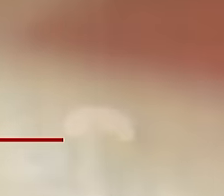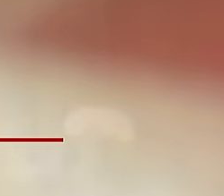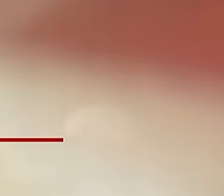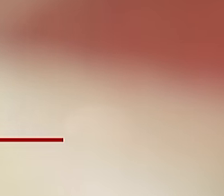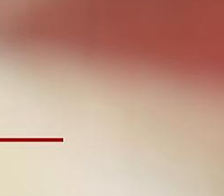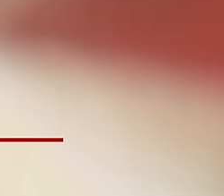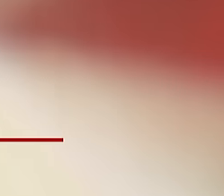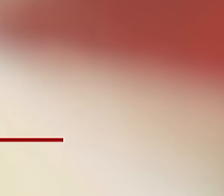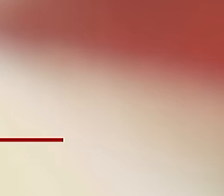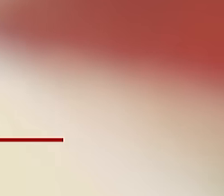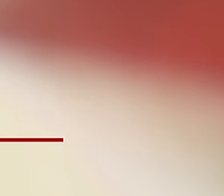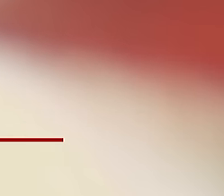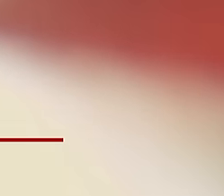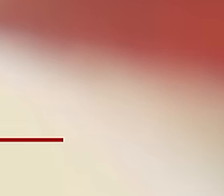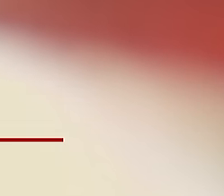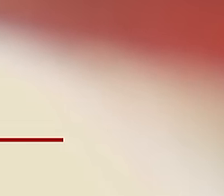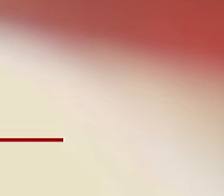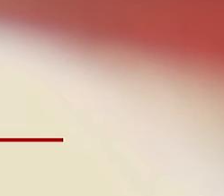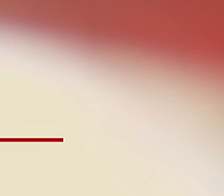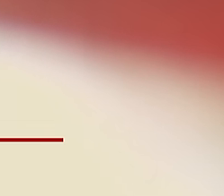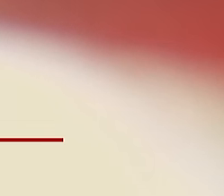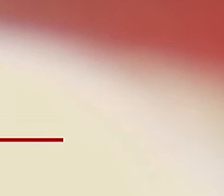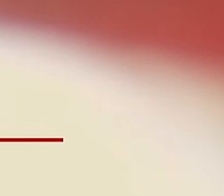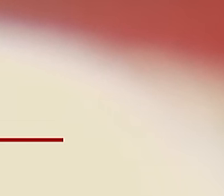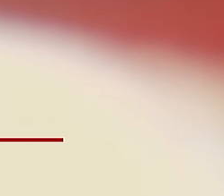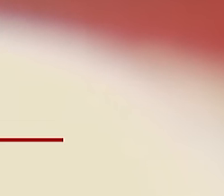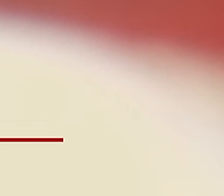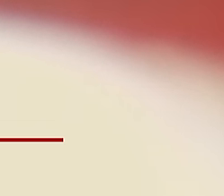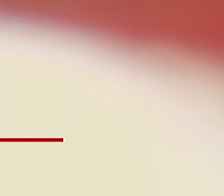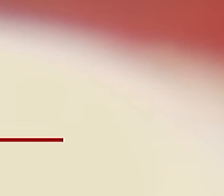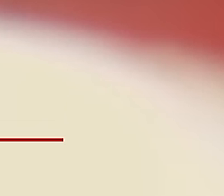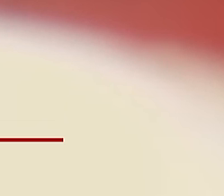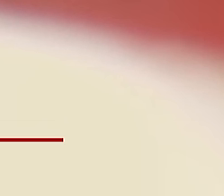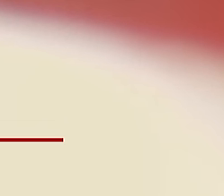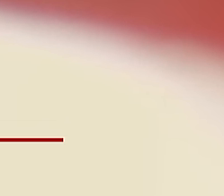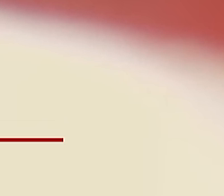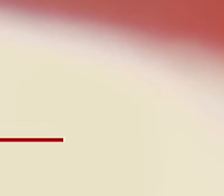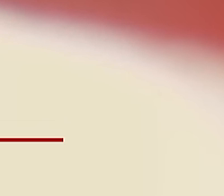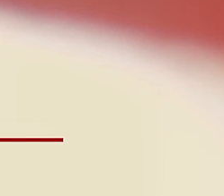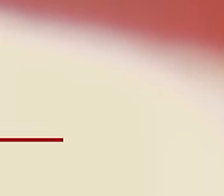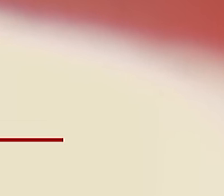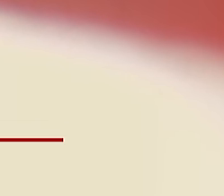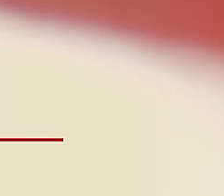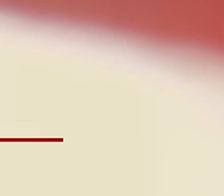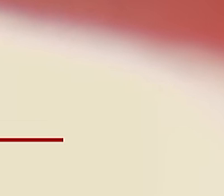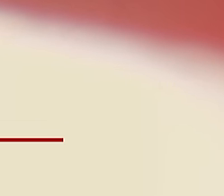Lord let your face shine upon us